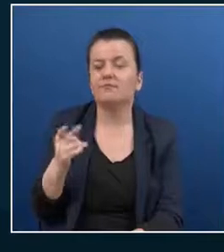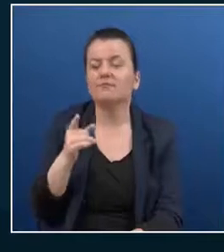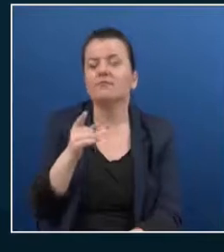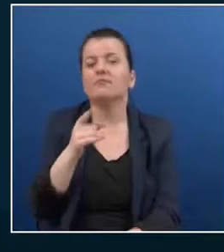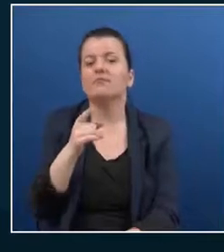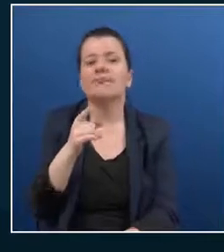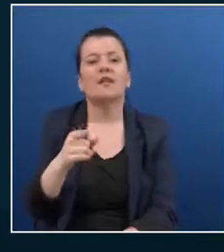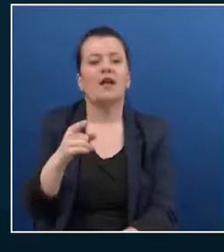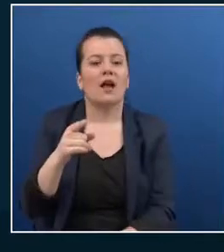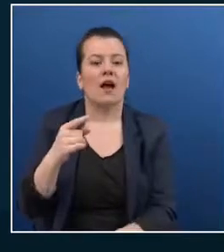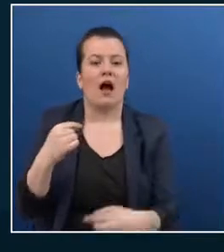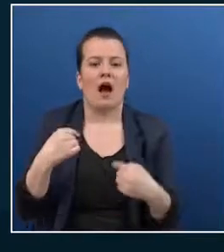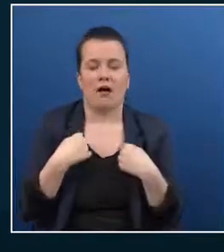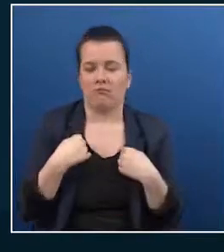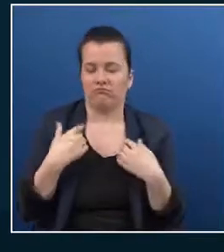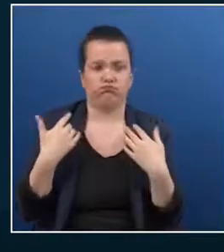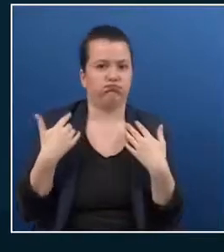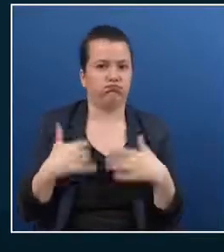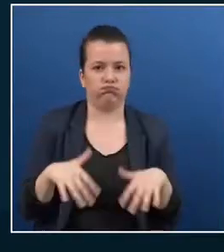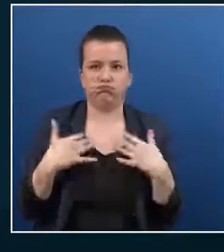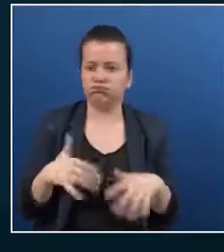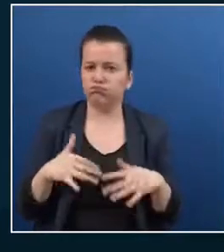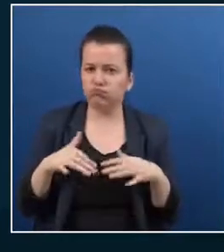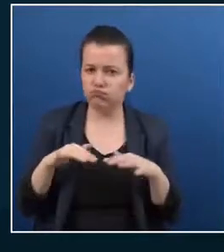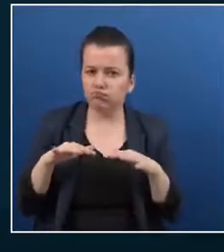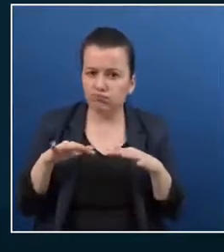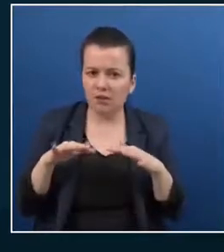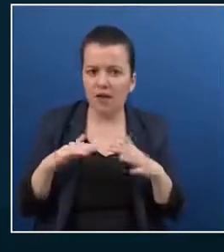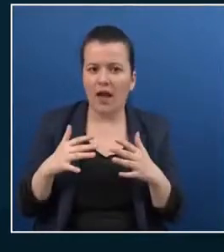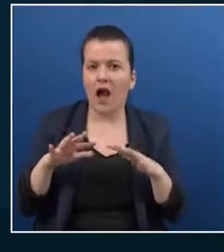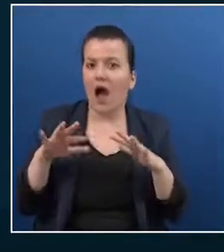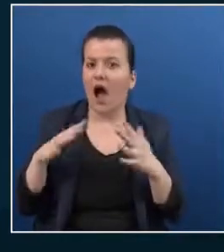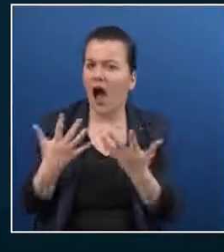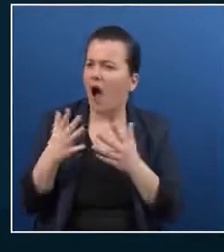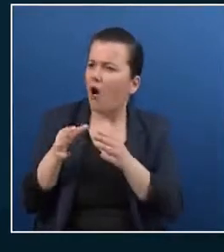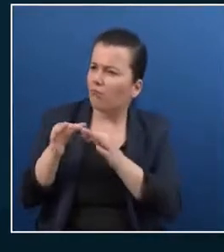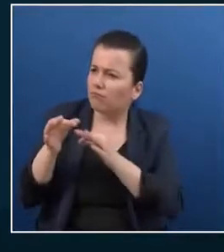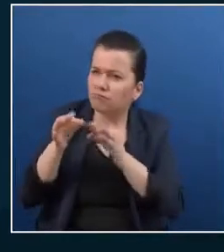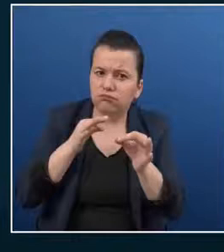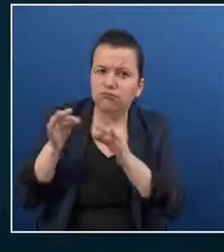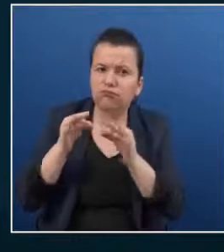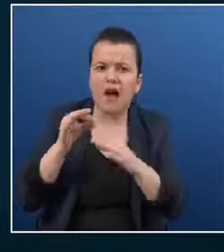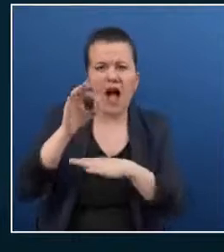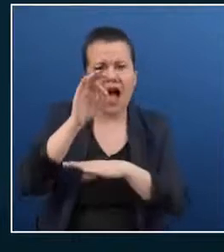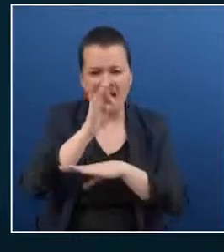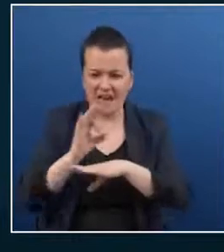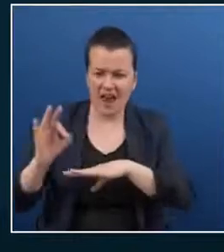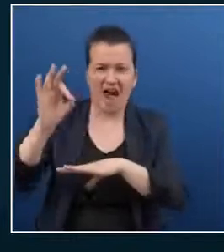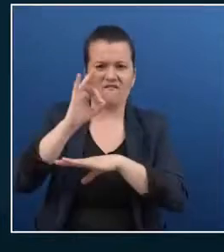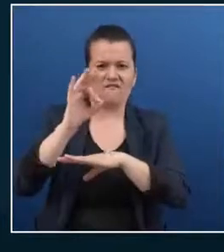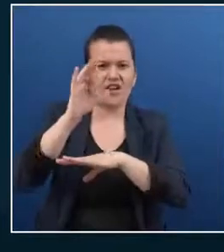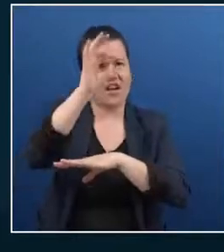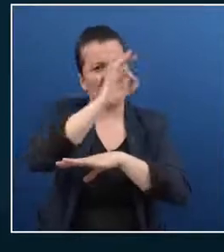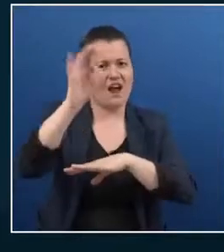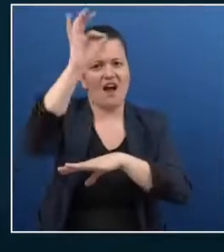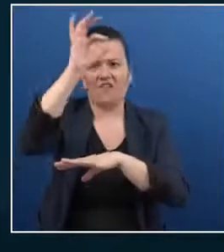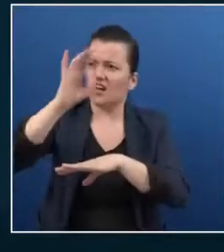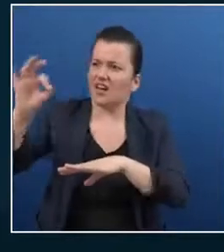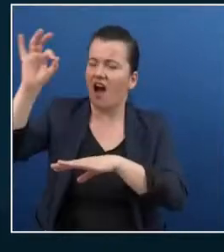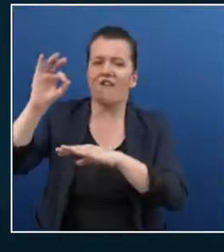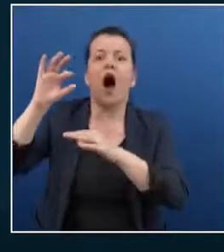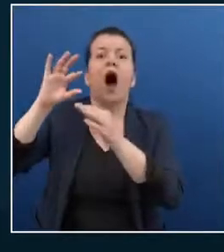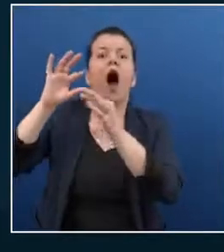still baffled by the simplicity that you used with the graph to explain all the relationships